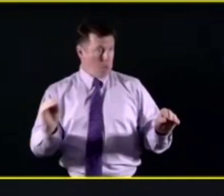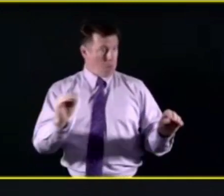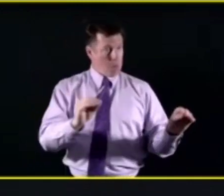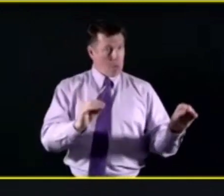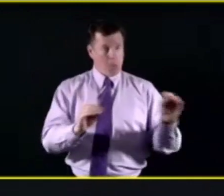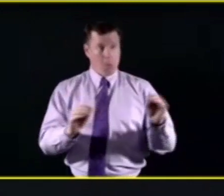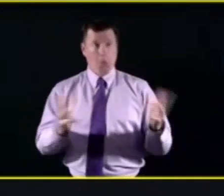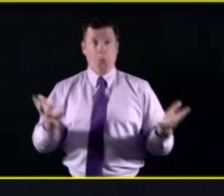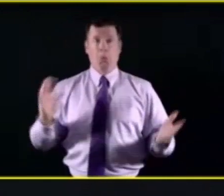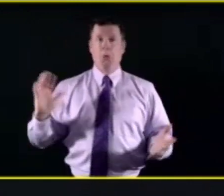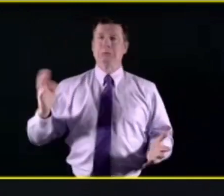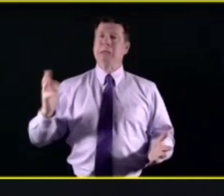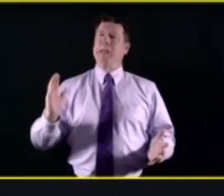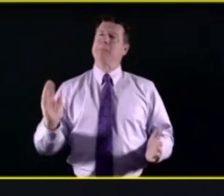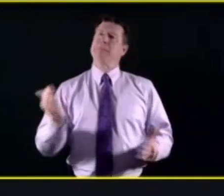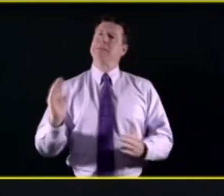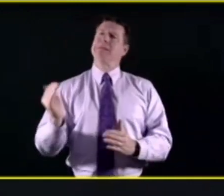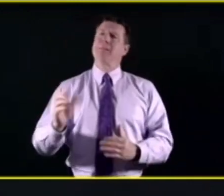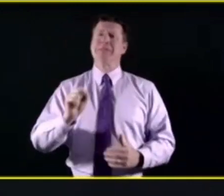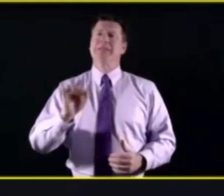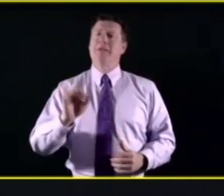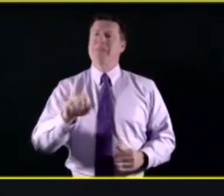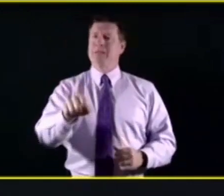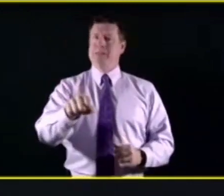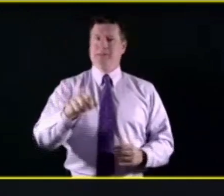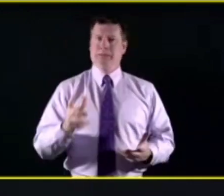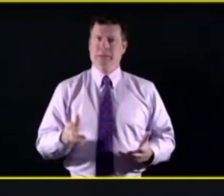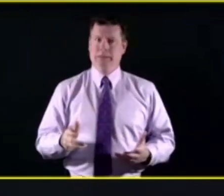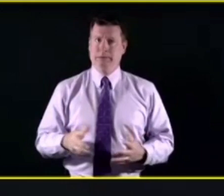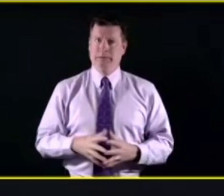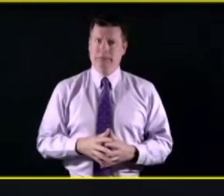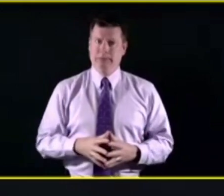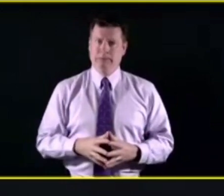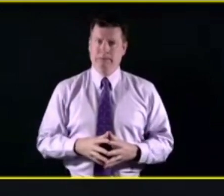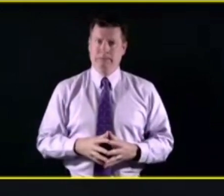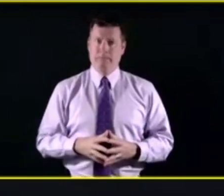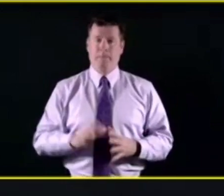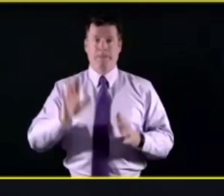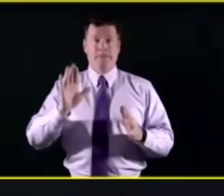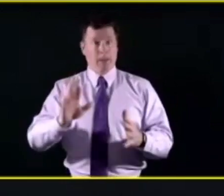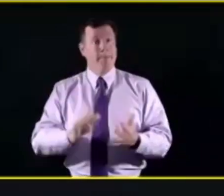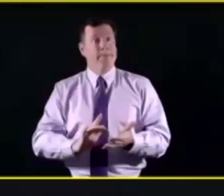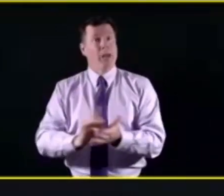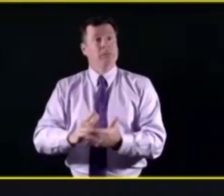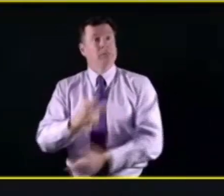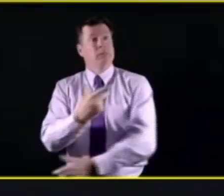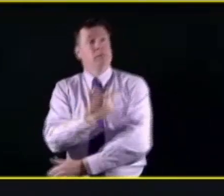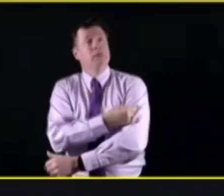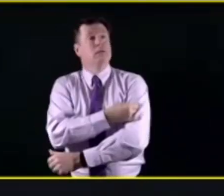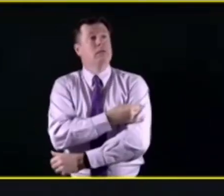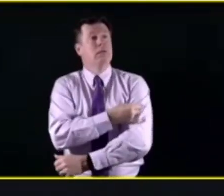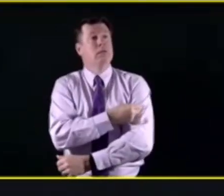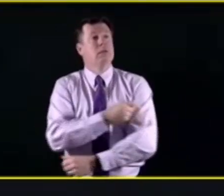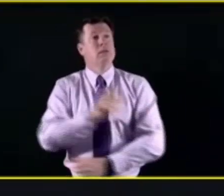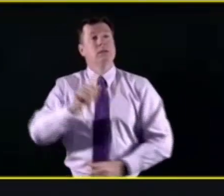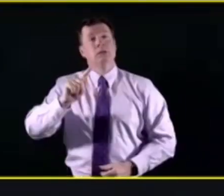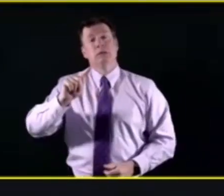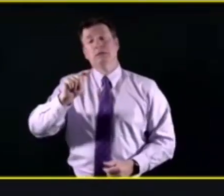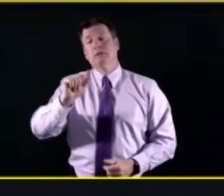the types of toxicity or side effects that one might encounter with any